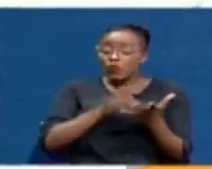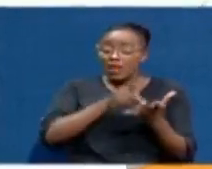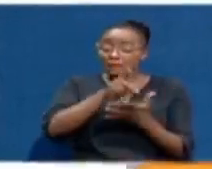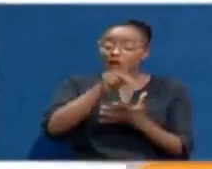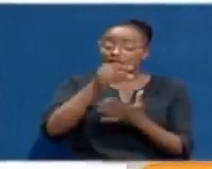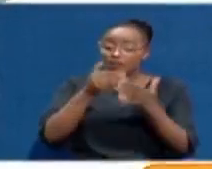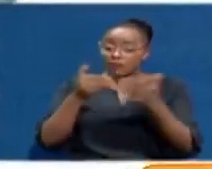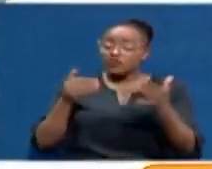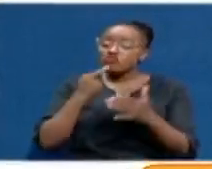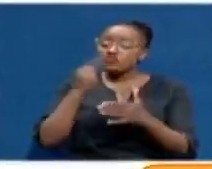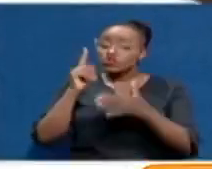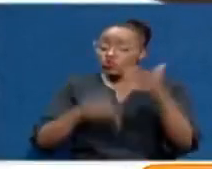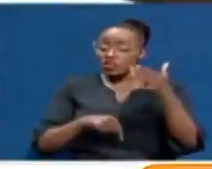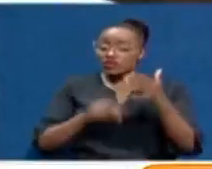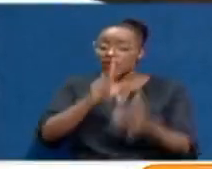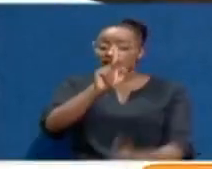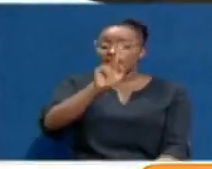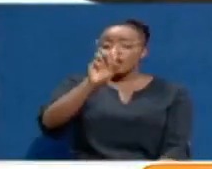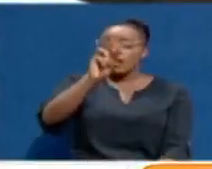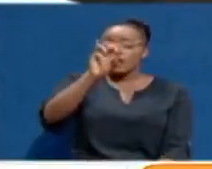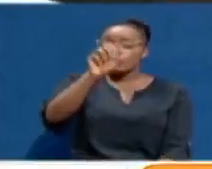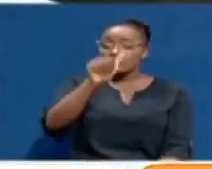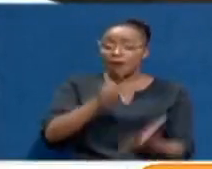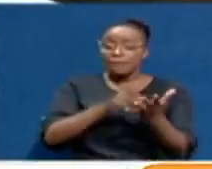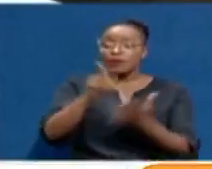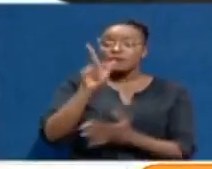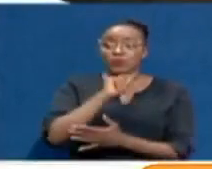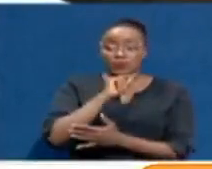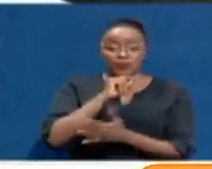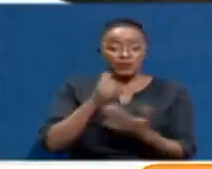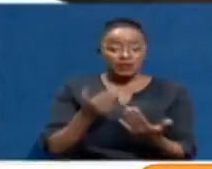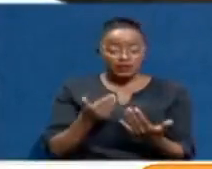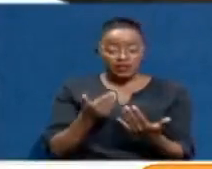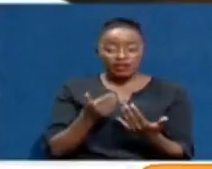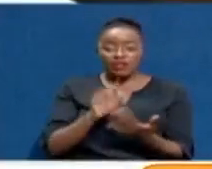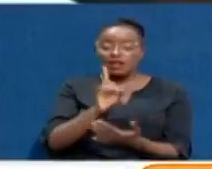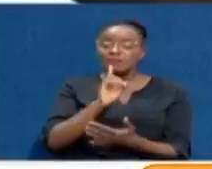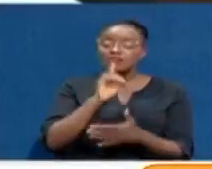of... You said KEMSA bought... Okay, let me say this.